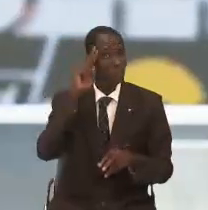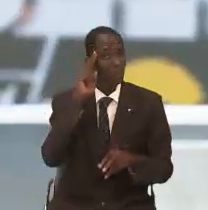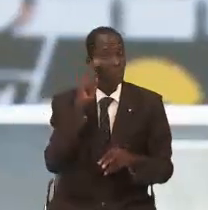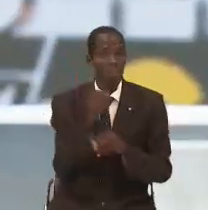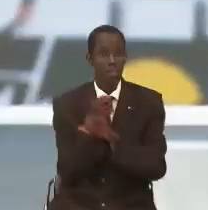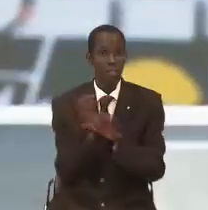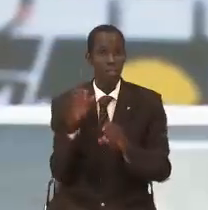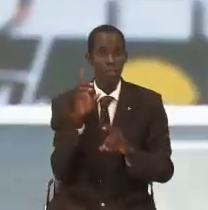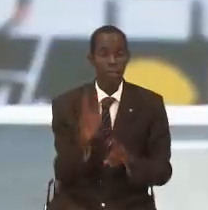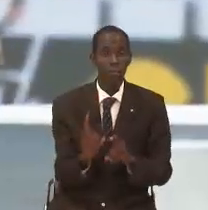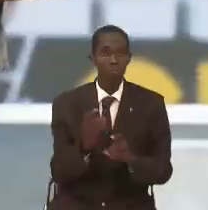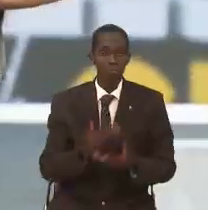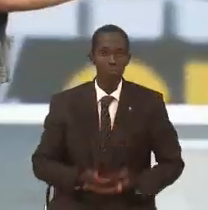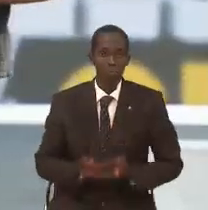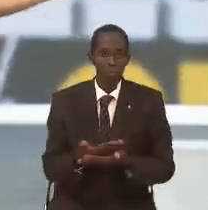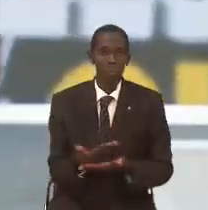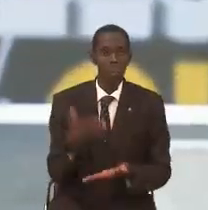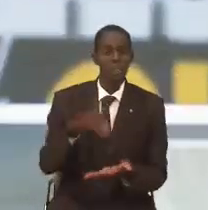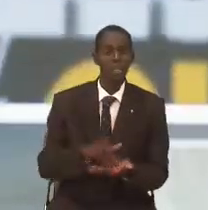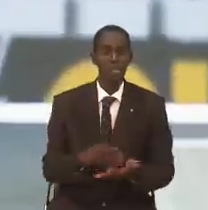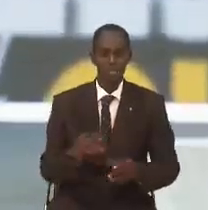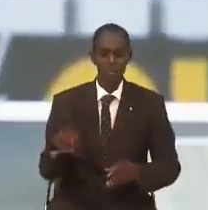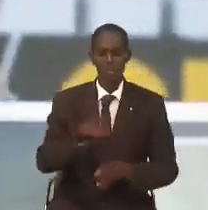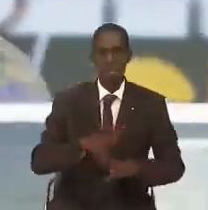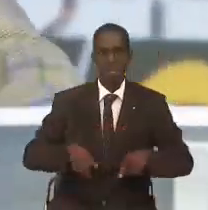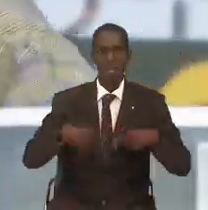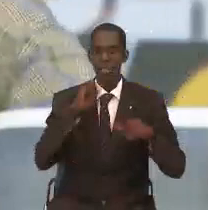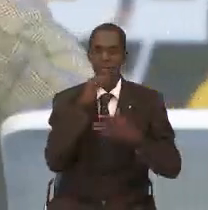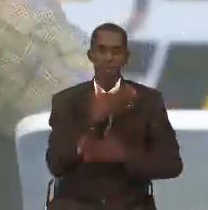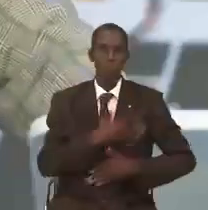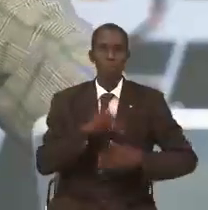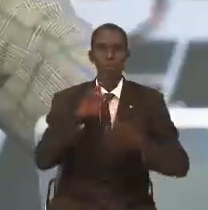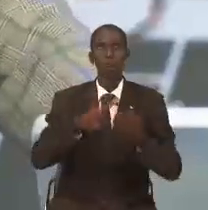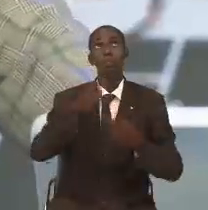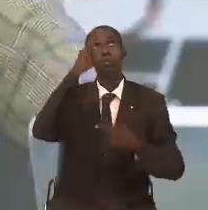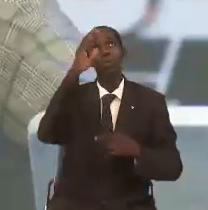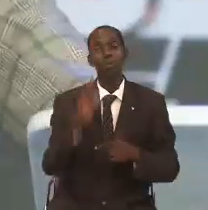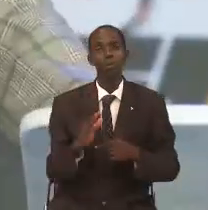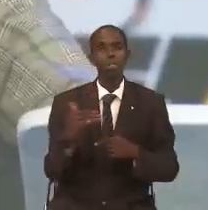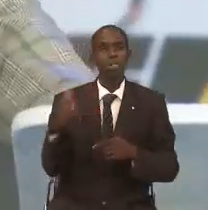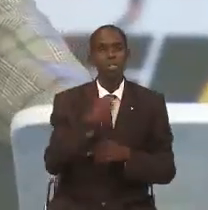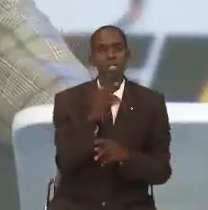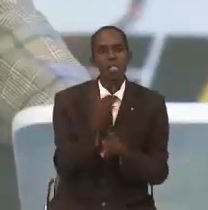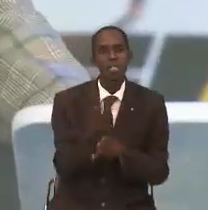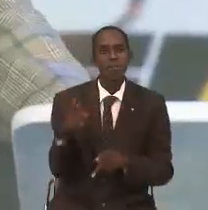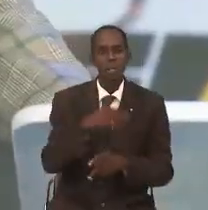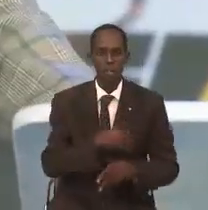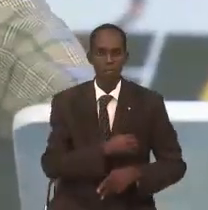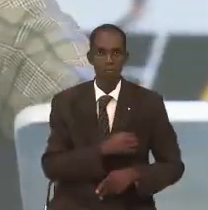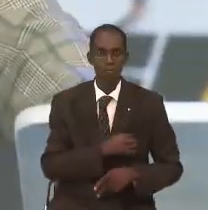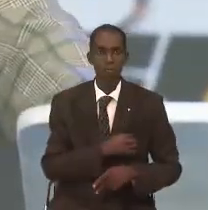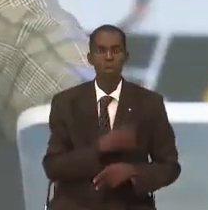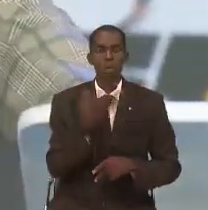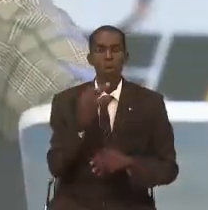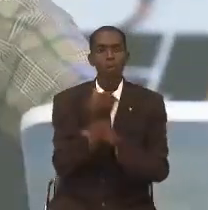their life is pleasing unto the Lord. They keep their garments, the garment of salvation,